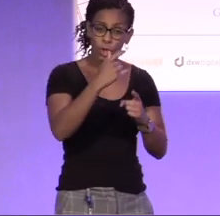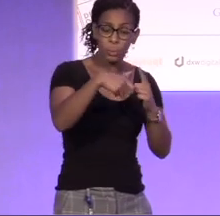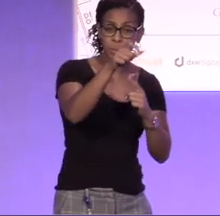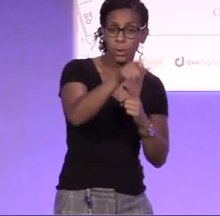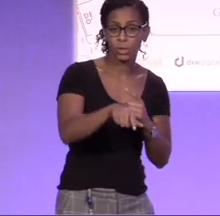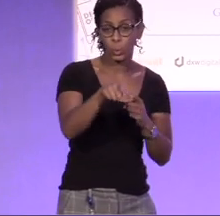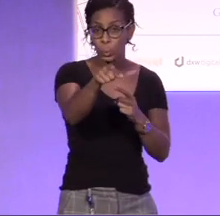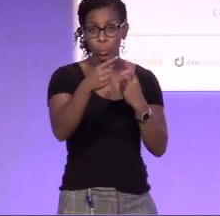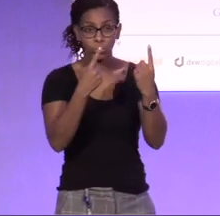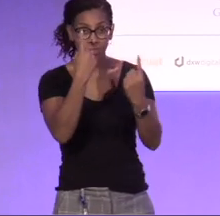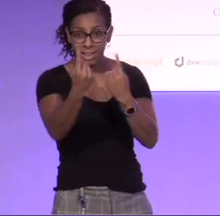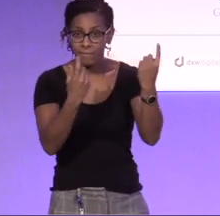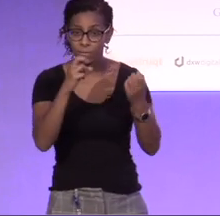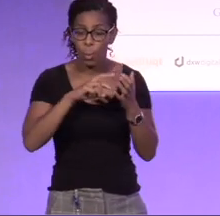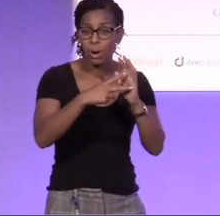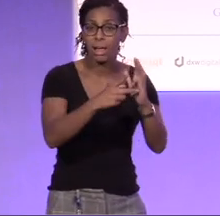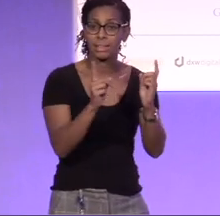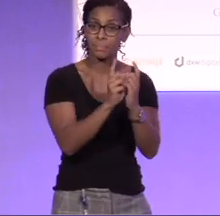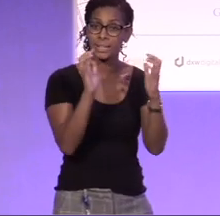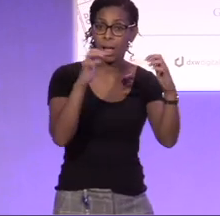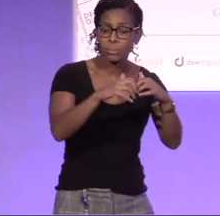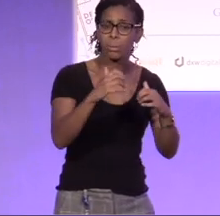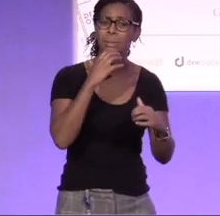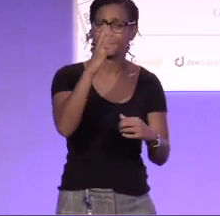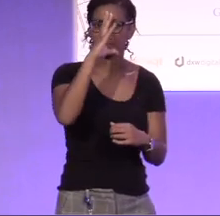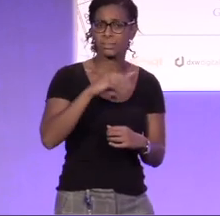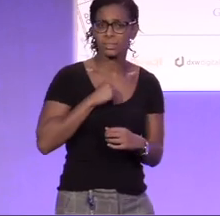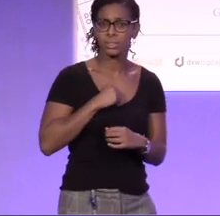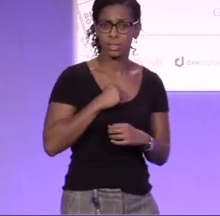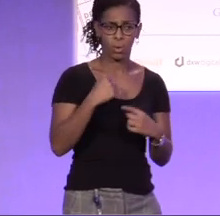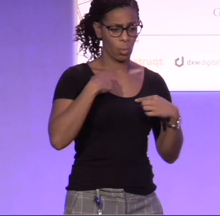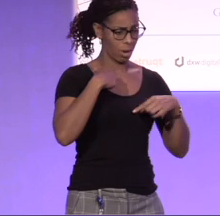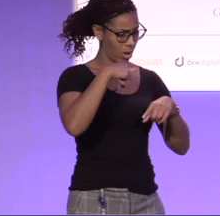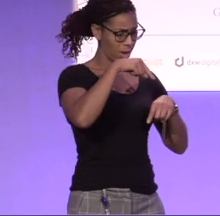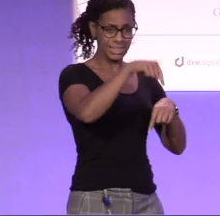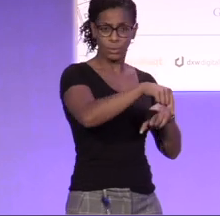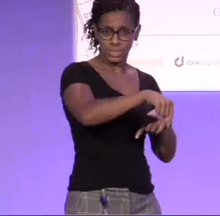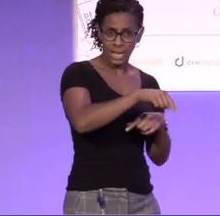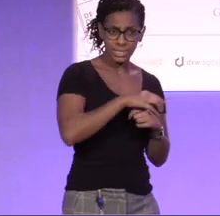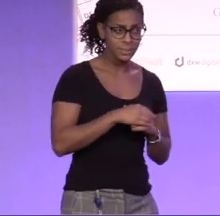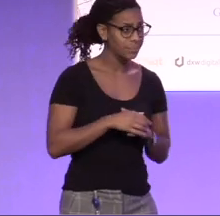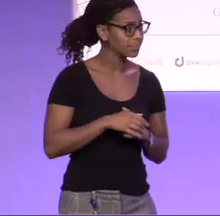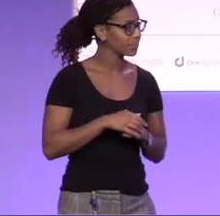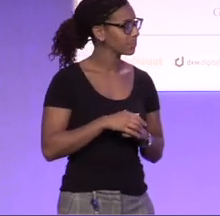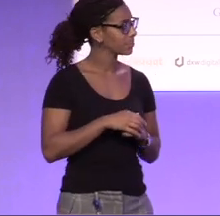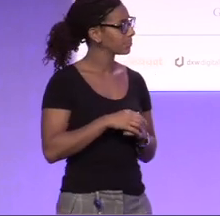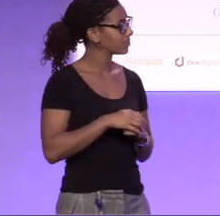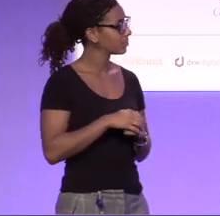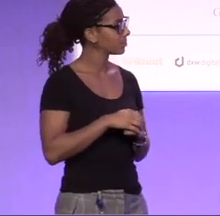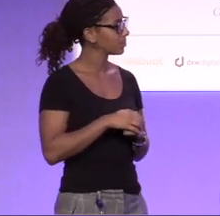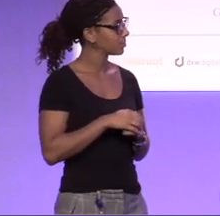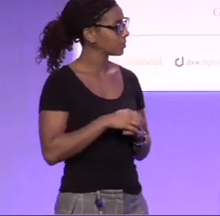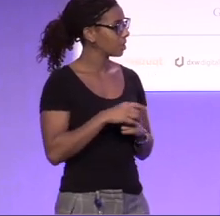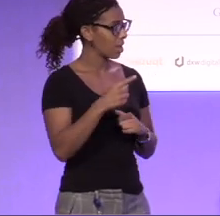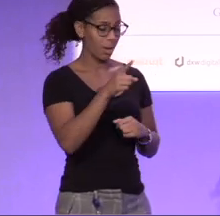please, again, come chat to us. We have a booth downstairs. S1 in the back. We have Mario Kart as well. And there's a number of